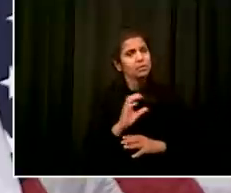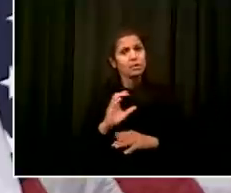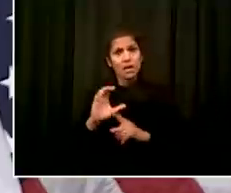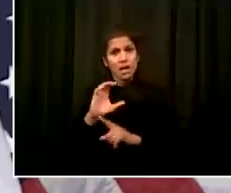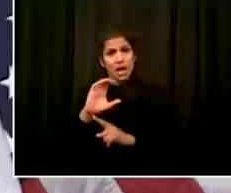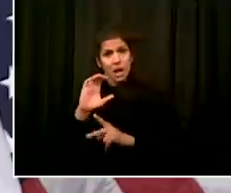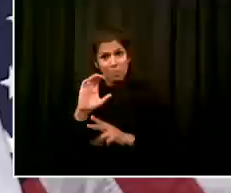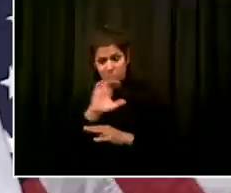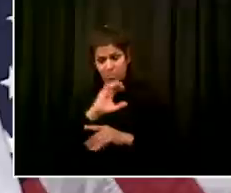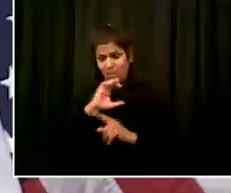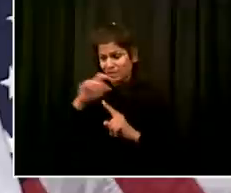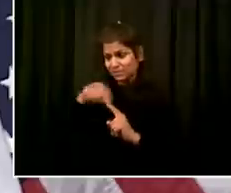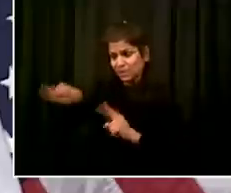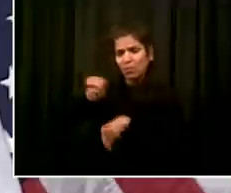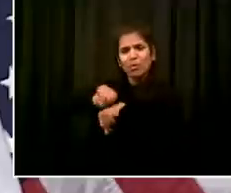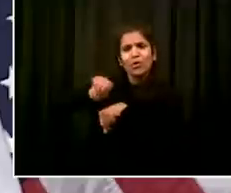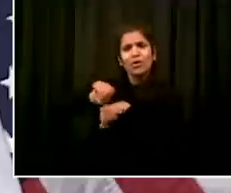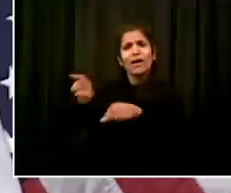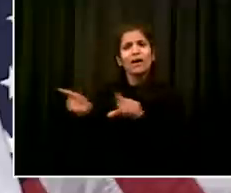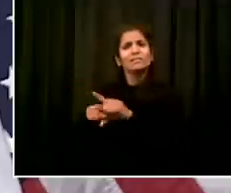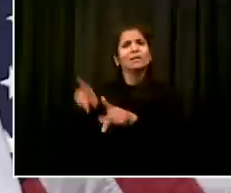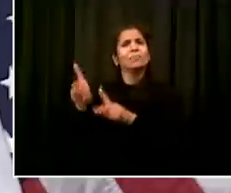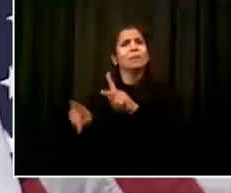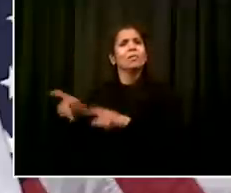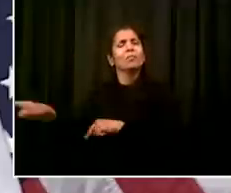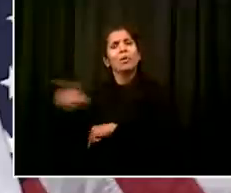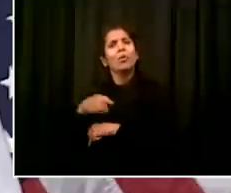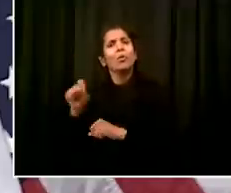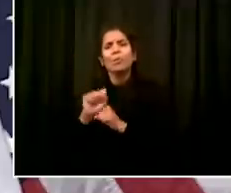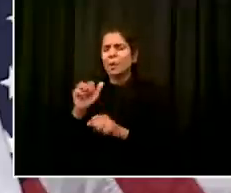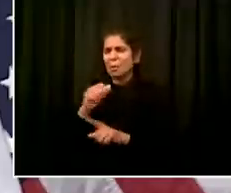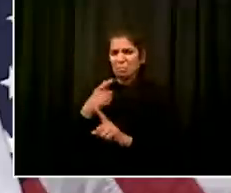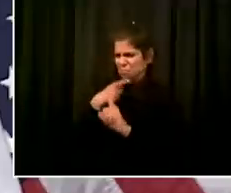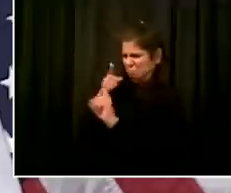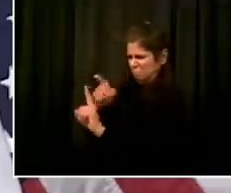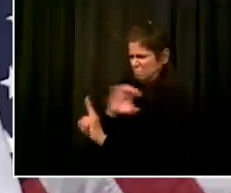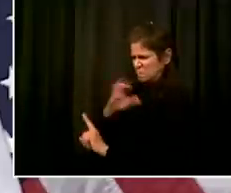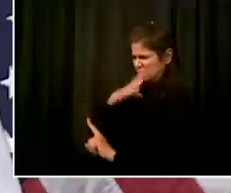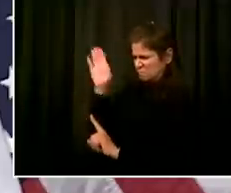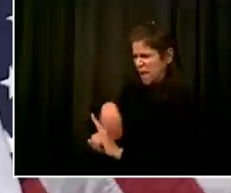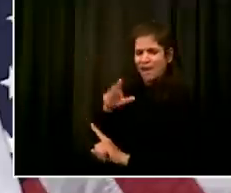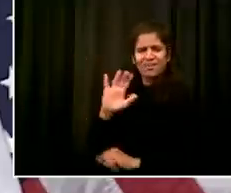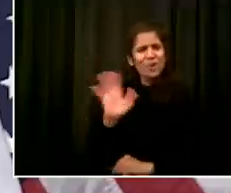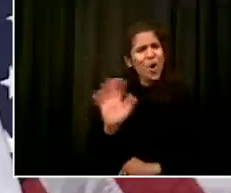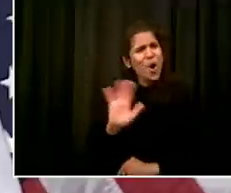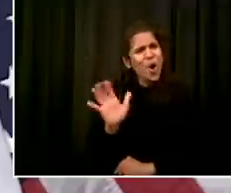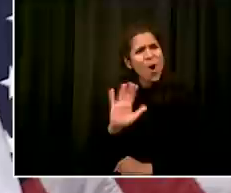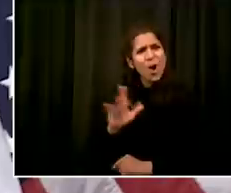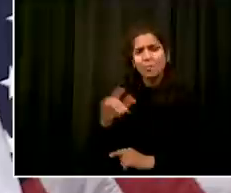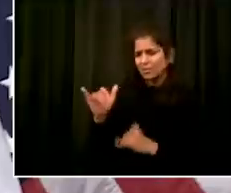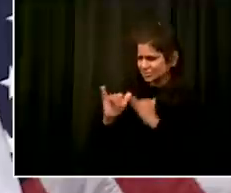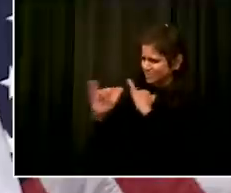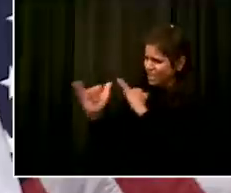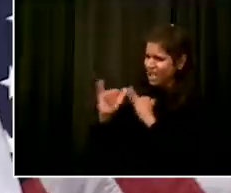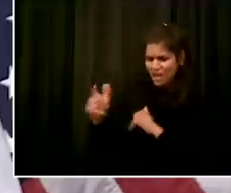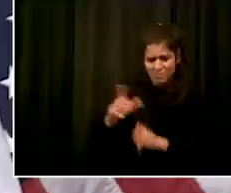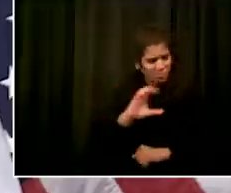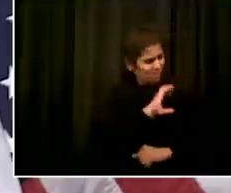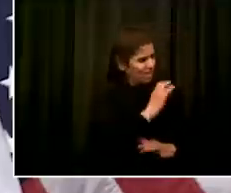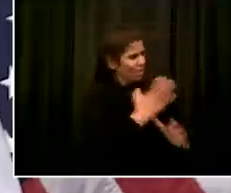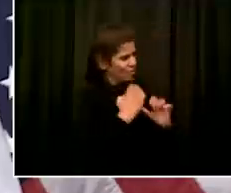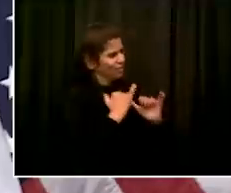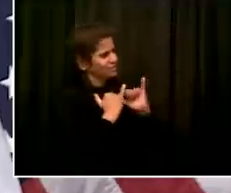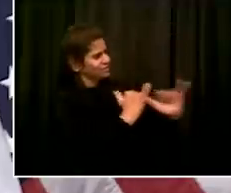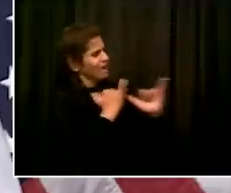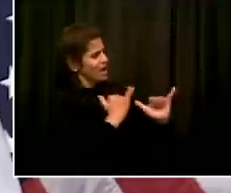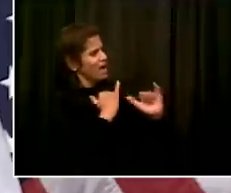to make ends meet for their family, wanting a decent life, wanting to go home safe, dealing with the same challenges in a society still